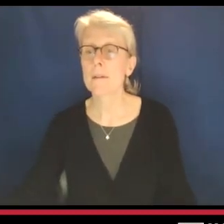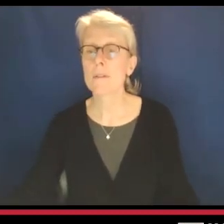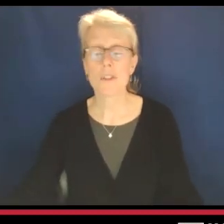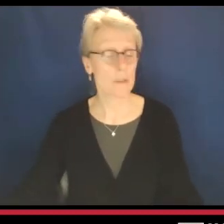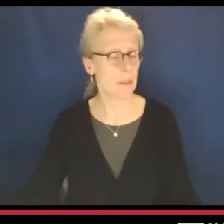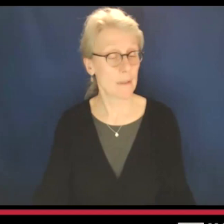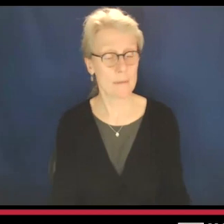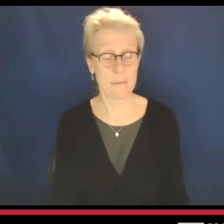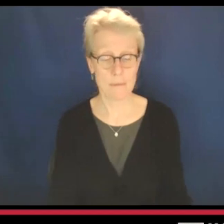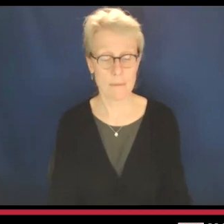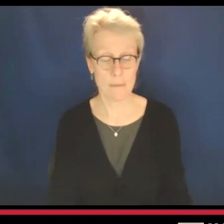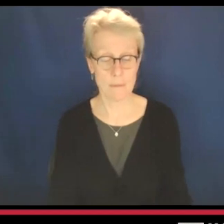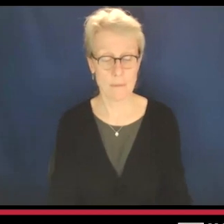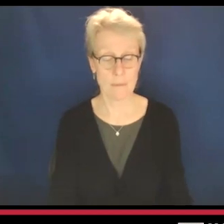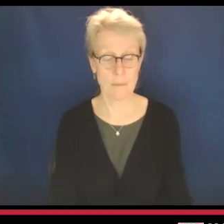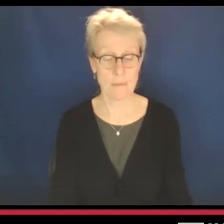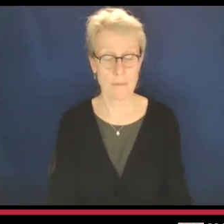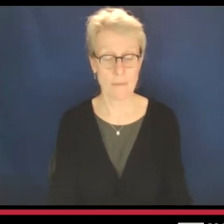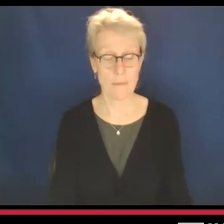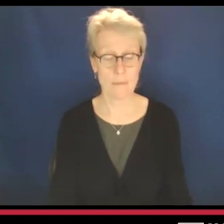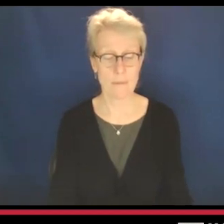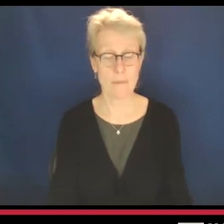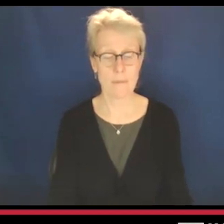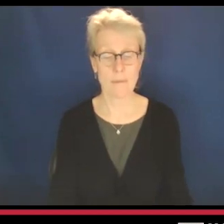That one? Yes, thank you. We can share. It'll be so fun.